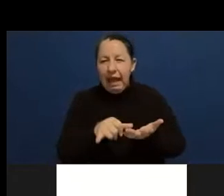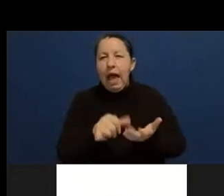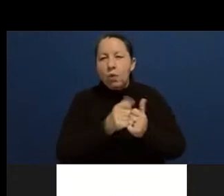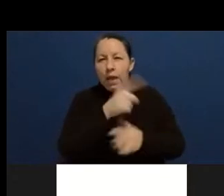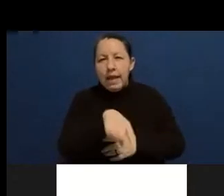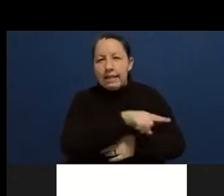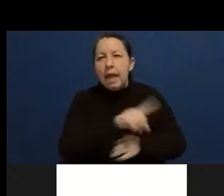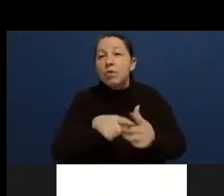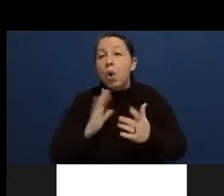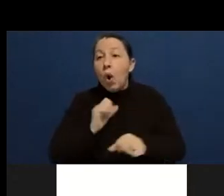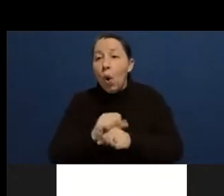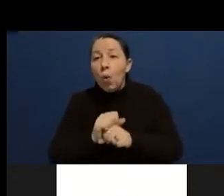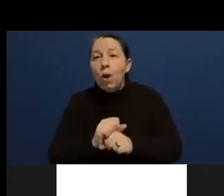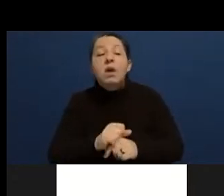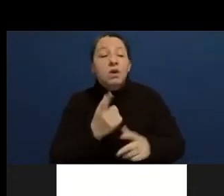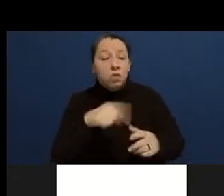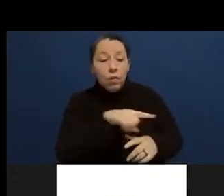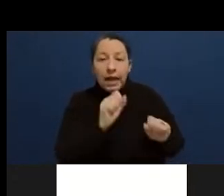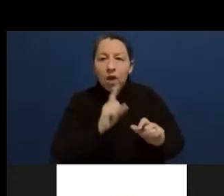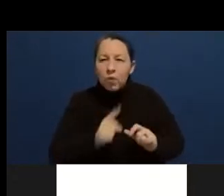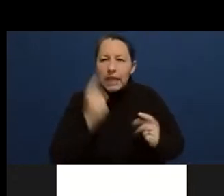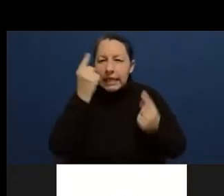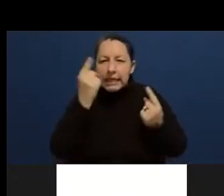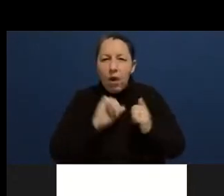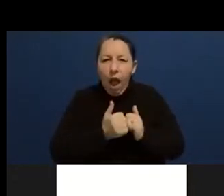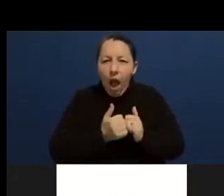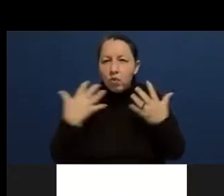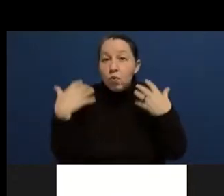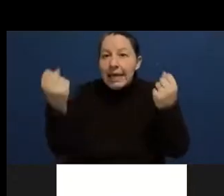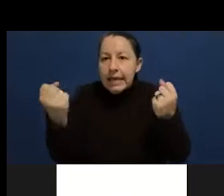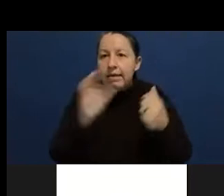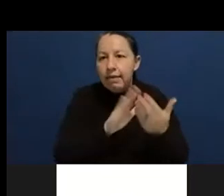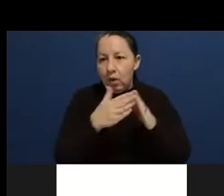their communities based on the historic context.